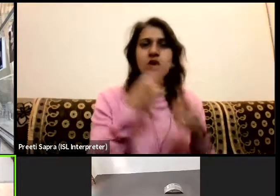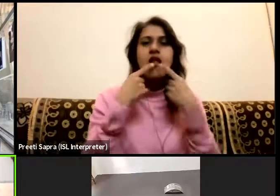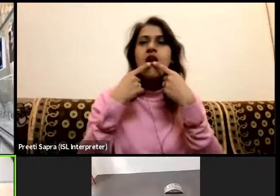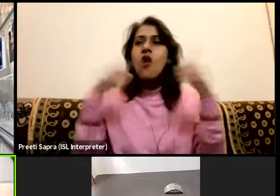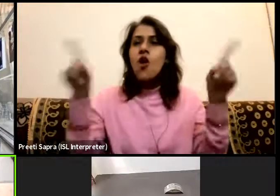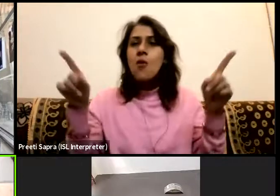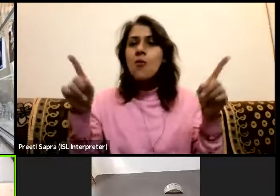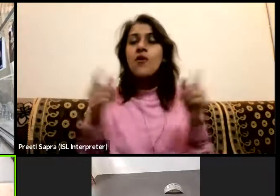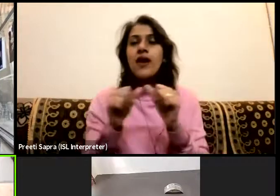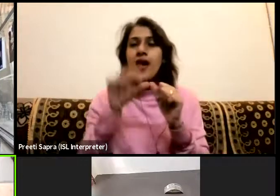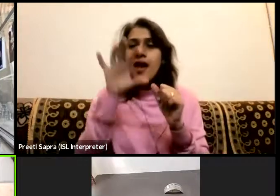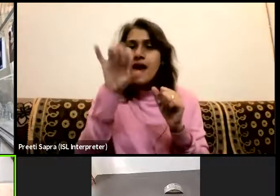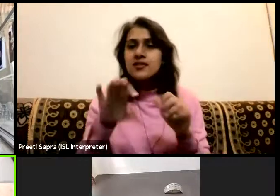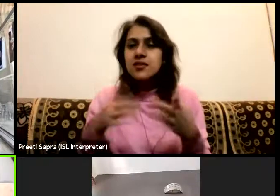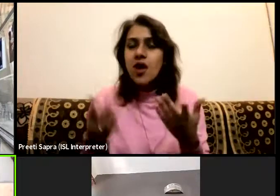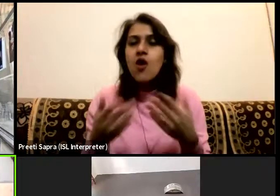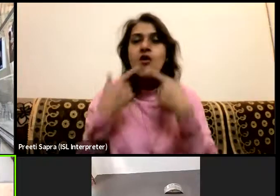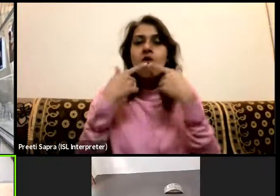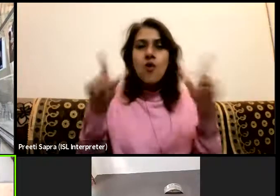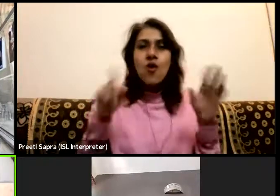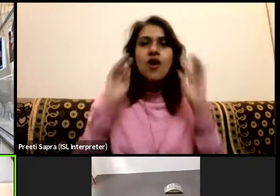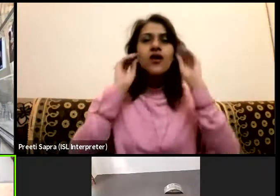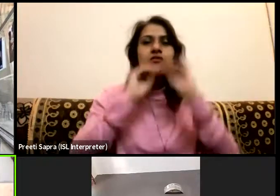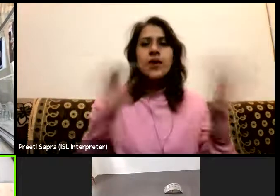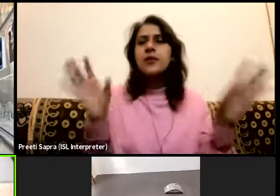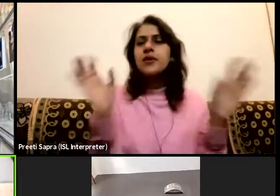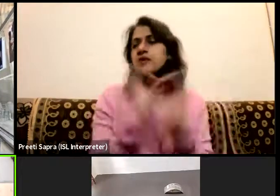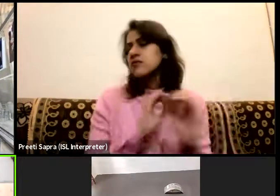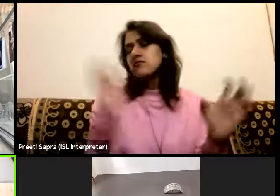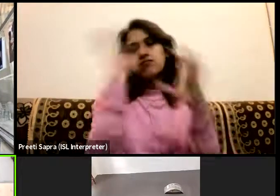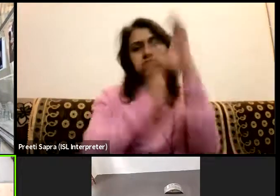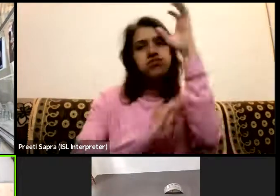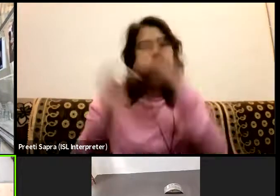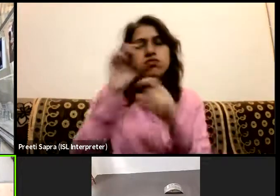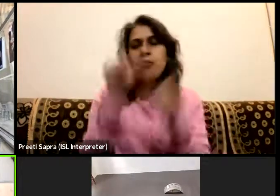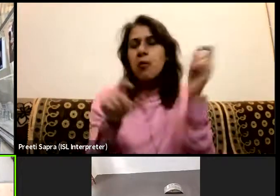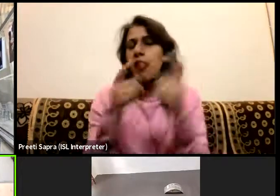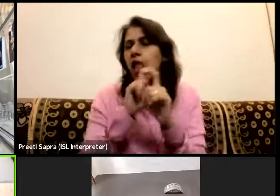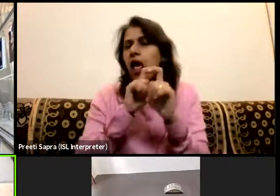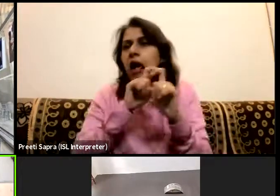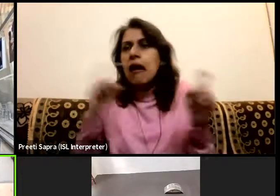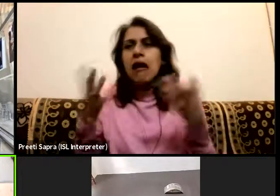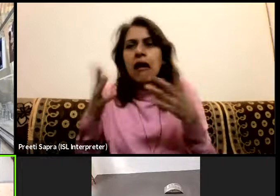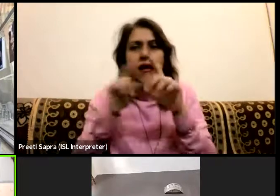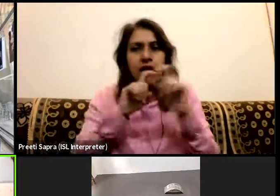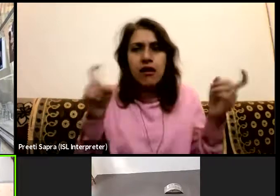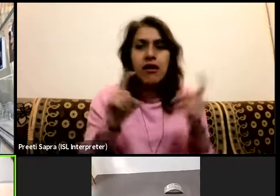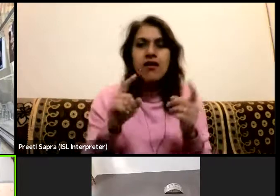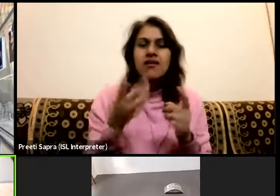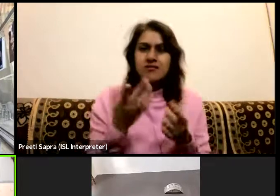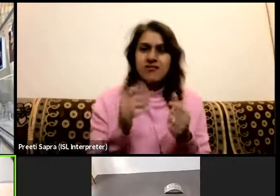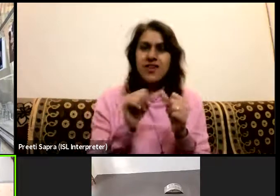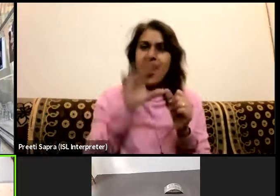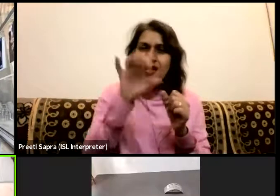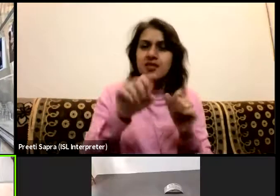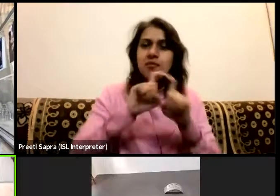accessible format, which created a lot of confusion amongst people. And